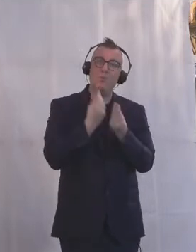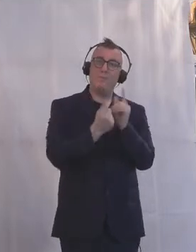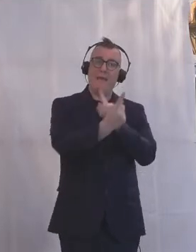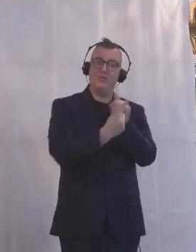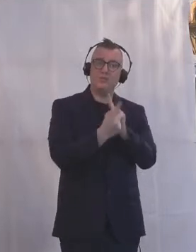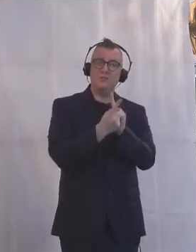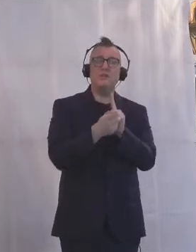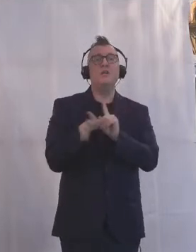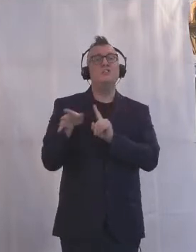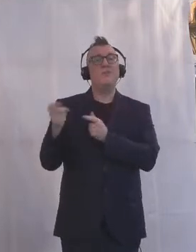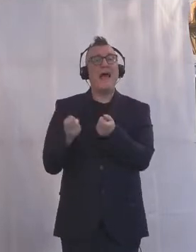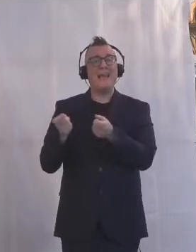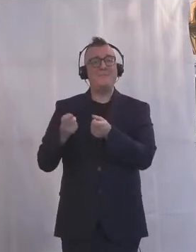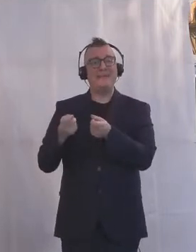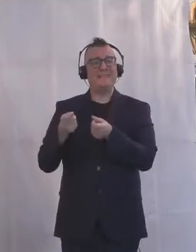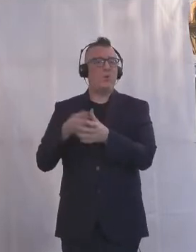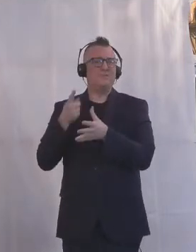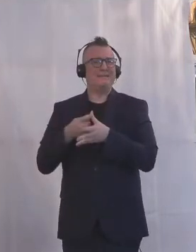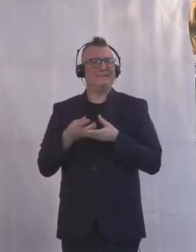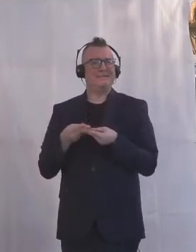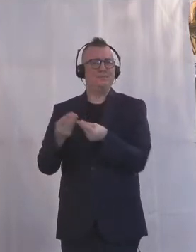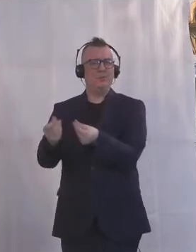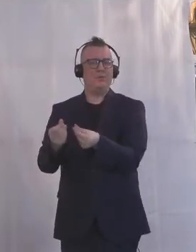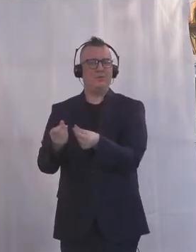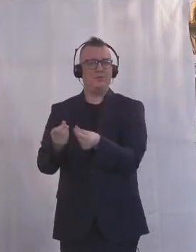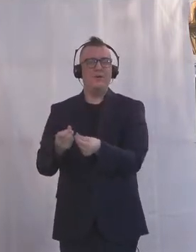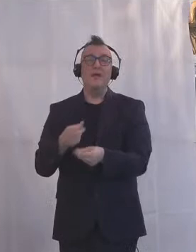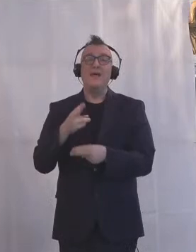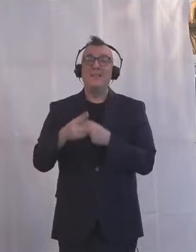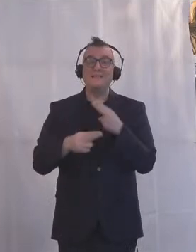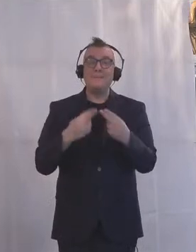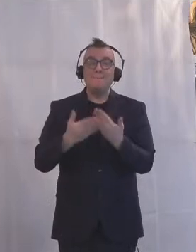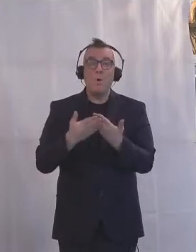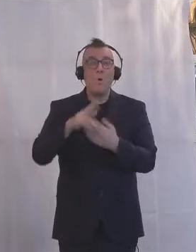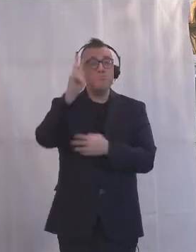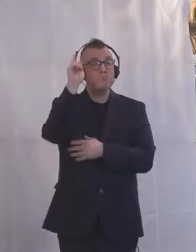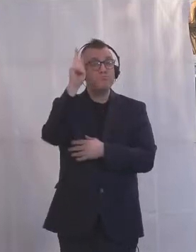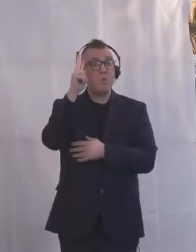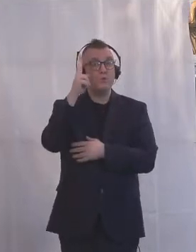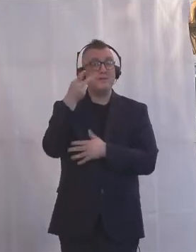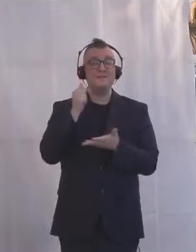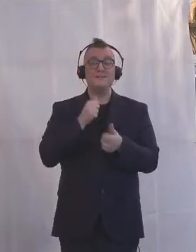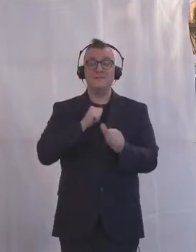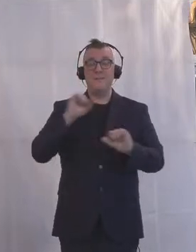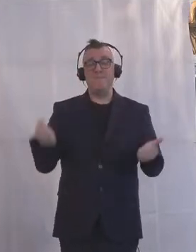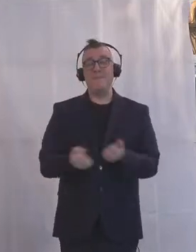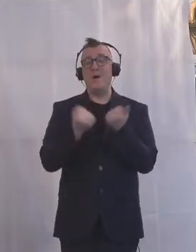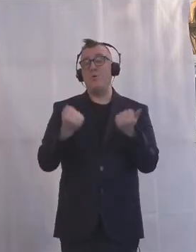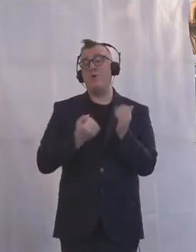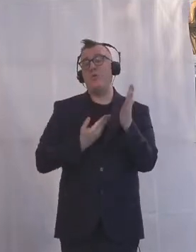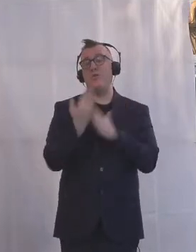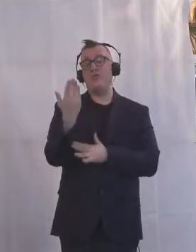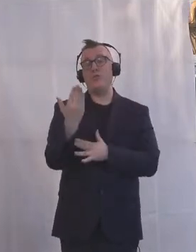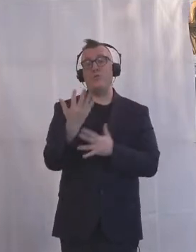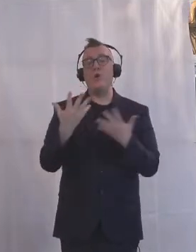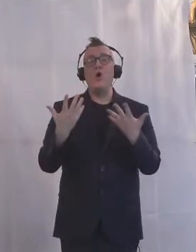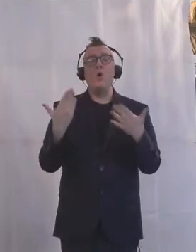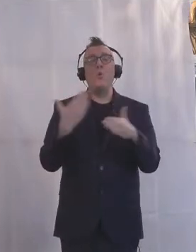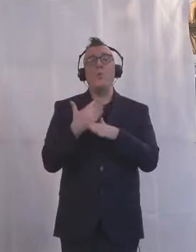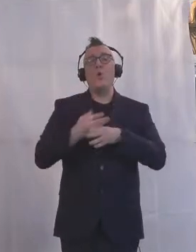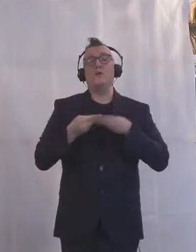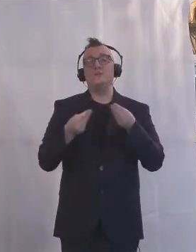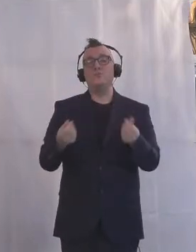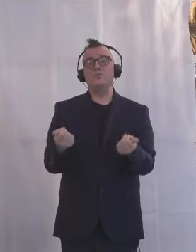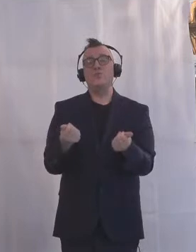of. It's phenomenal that you get more kind of processing power through Trello or Monday.com or any of these other kind of workflow management